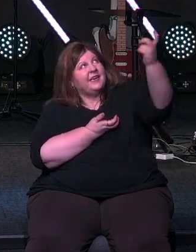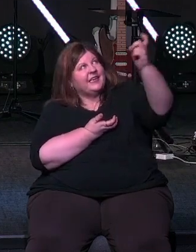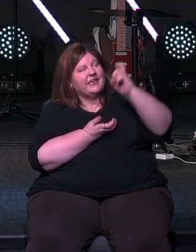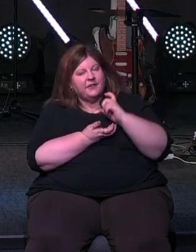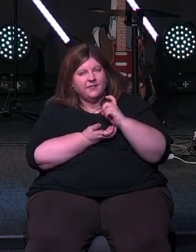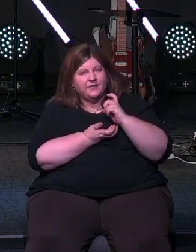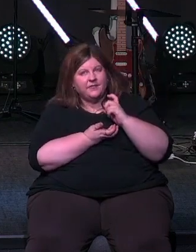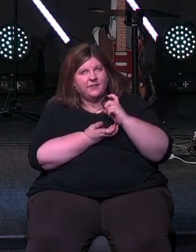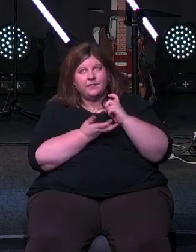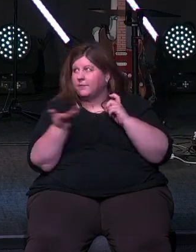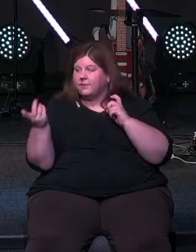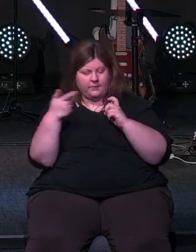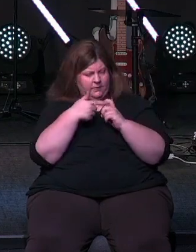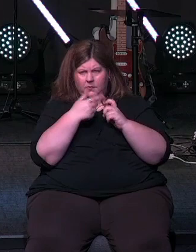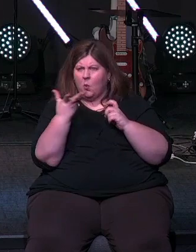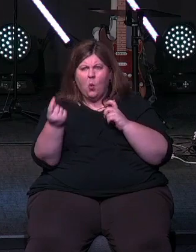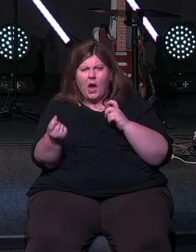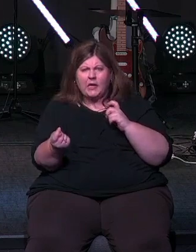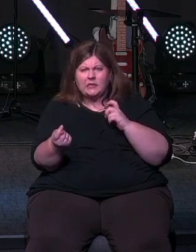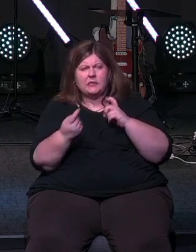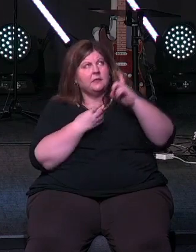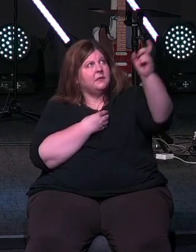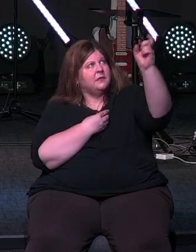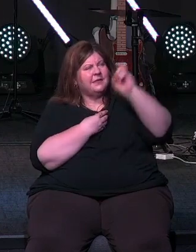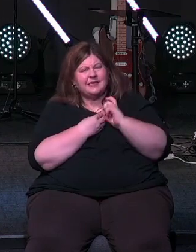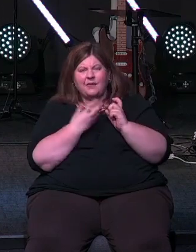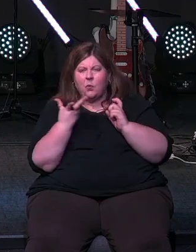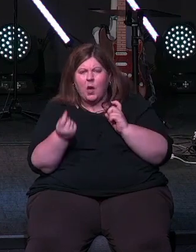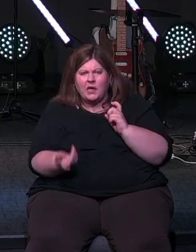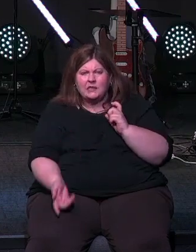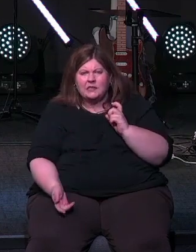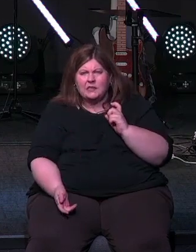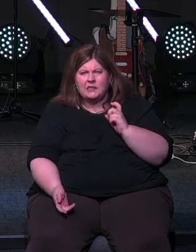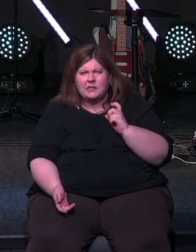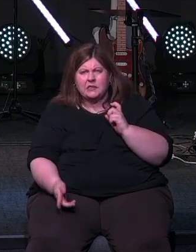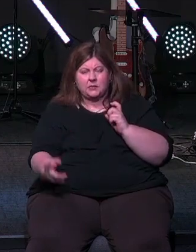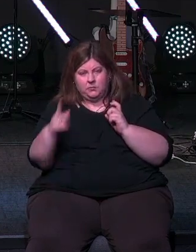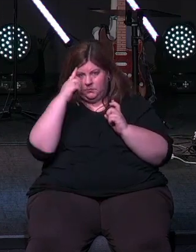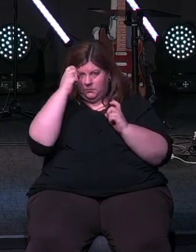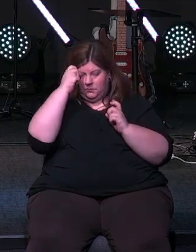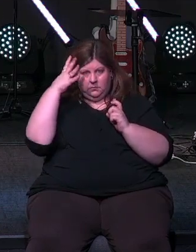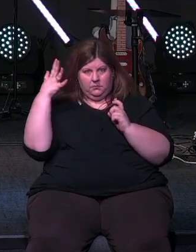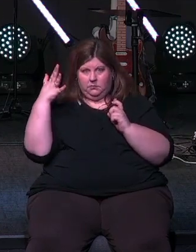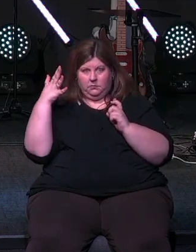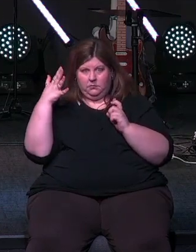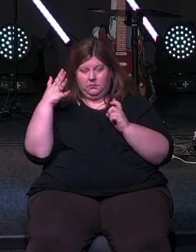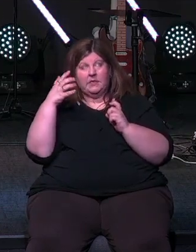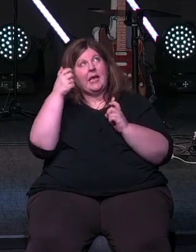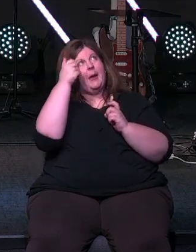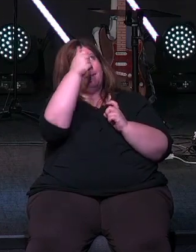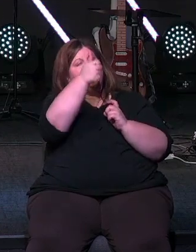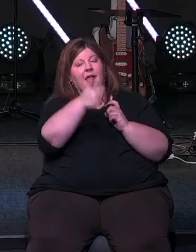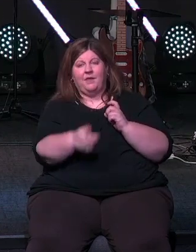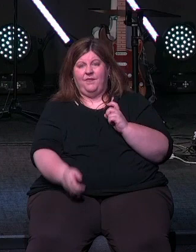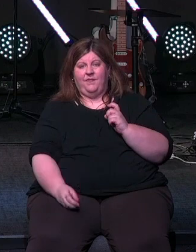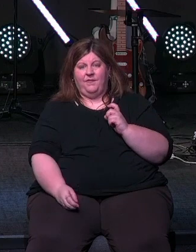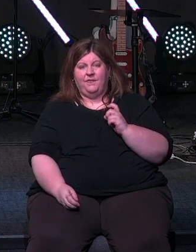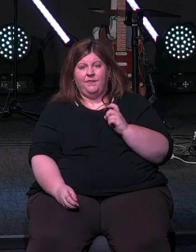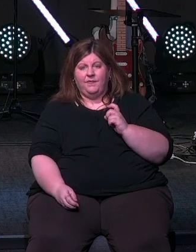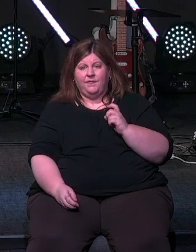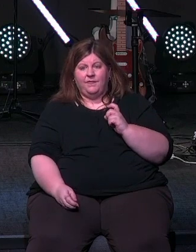going to go, what's that? What do we already get from God? Mind blower, himself.